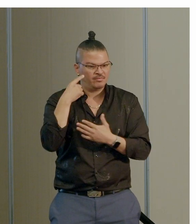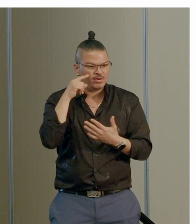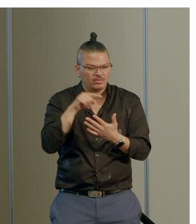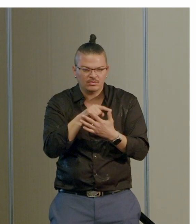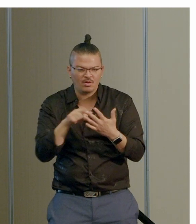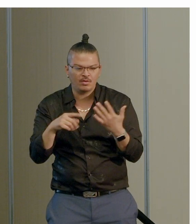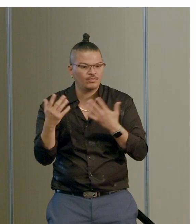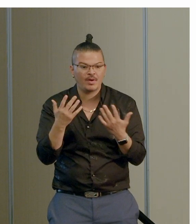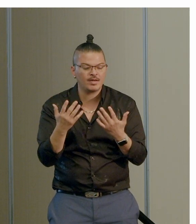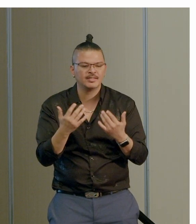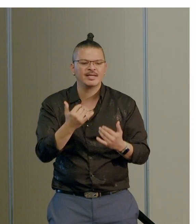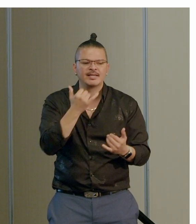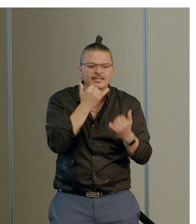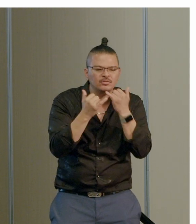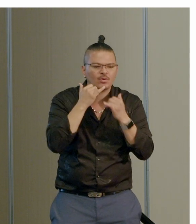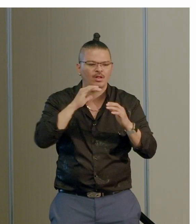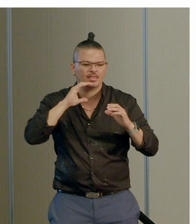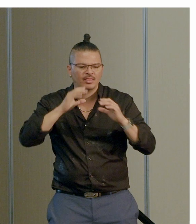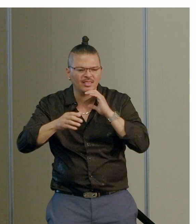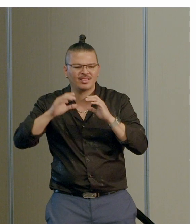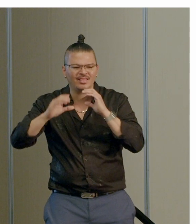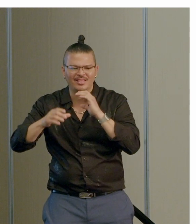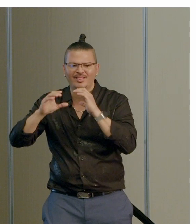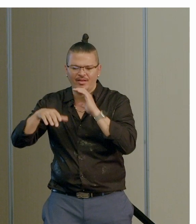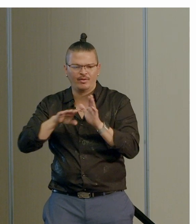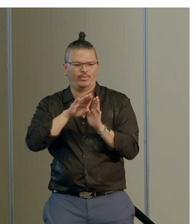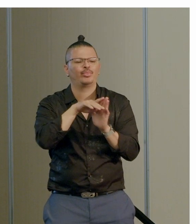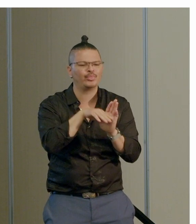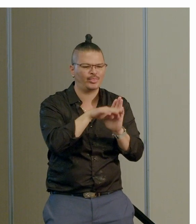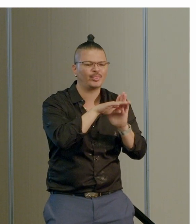inconsistent communication and inconsistent